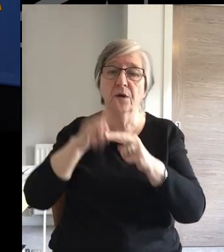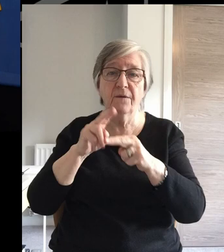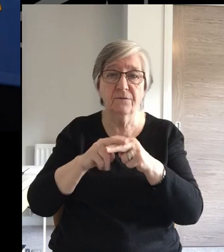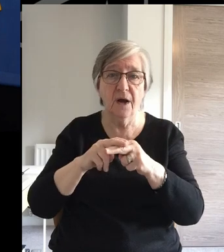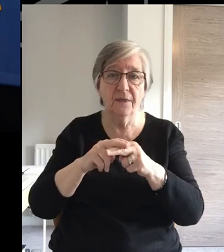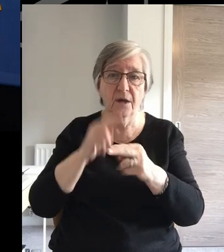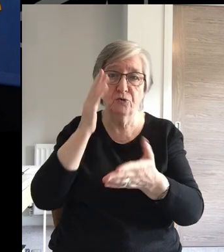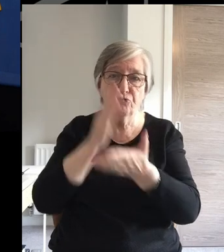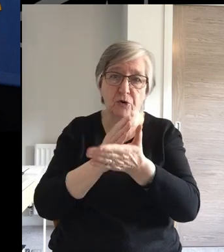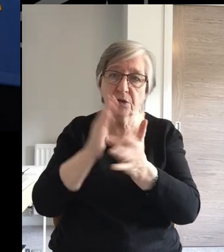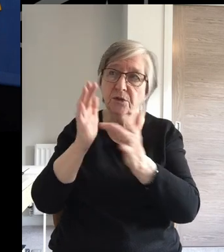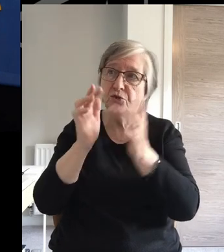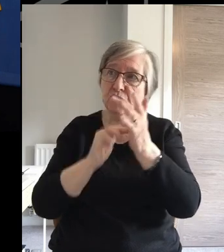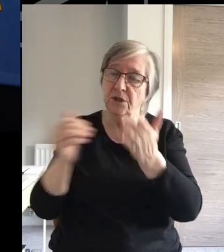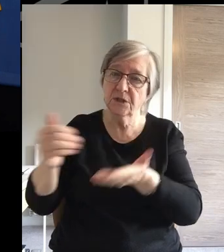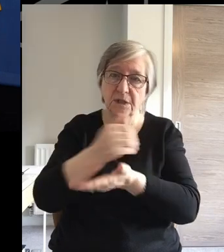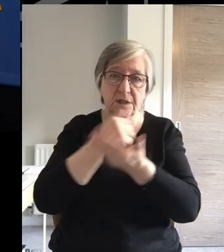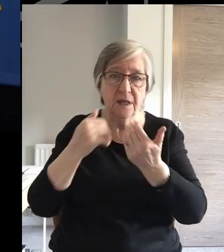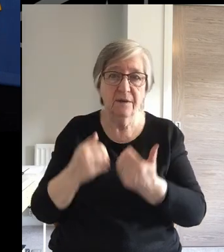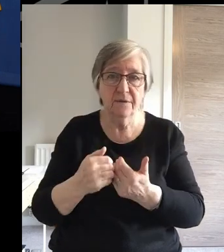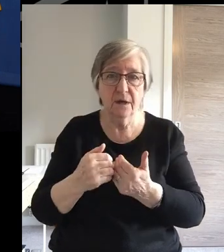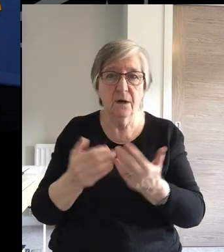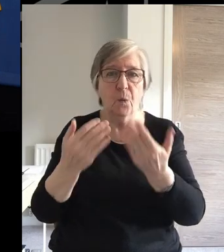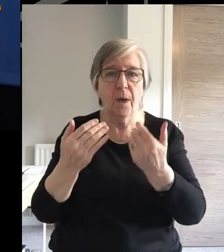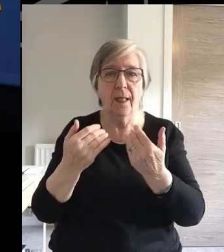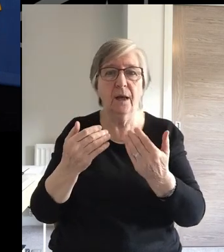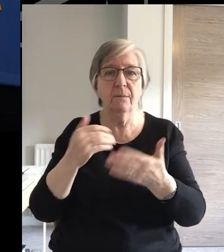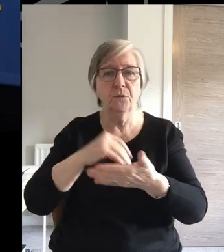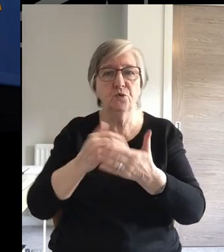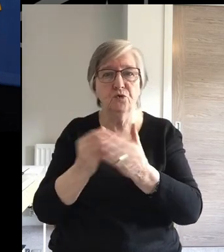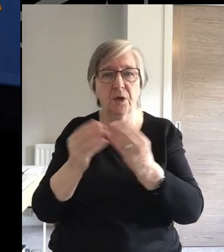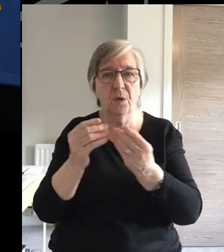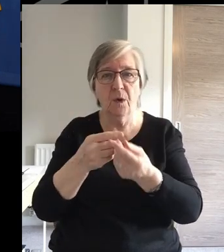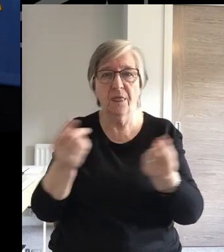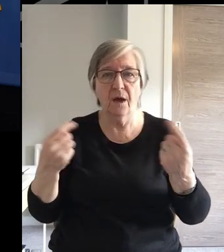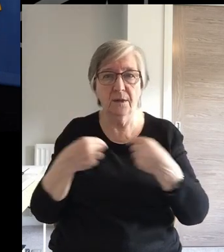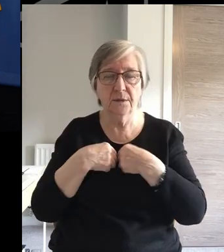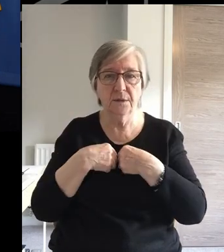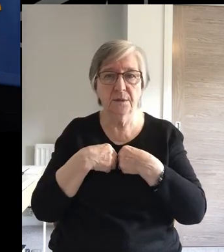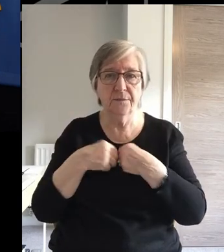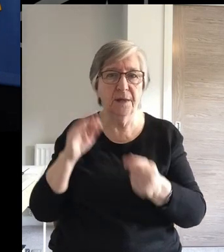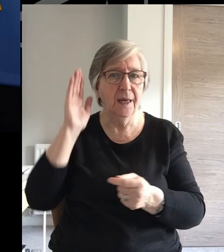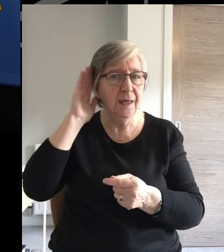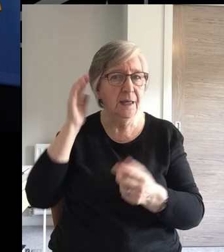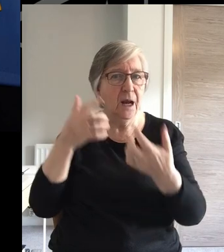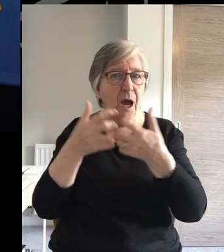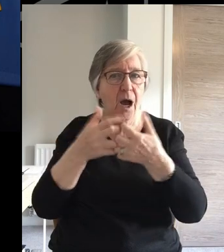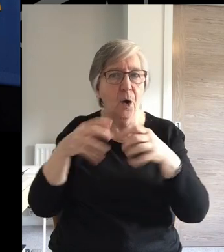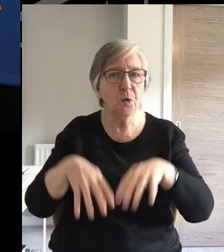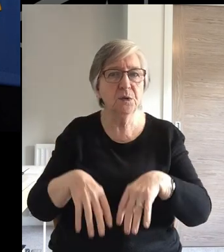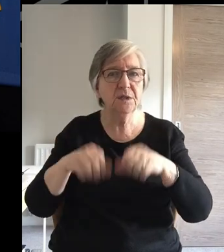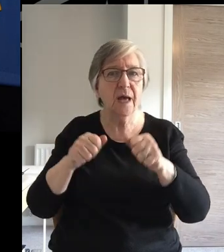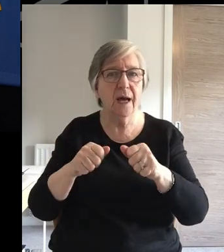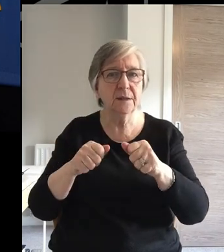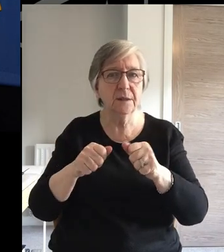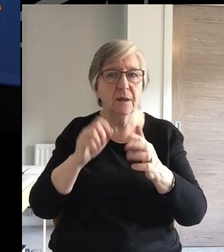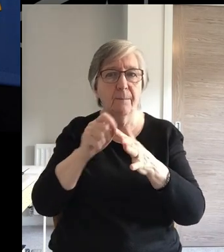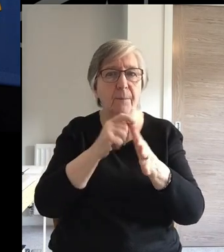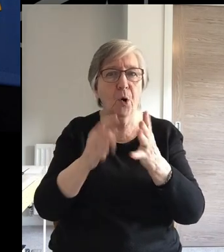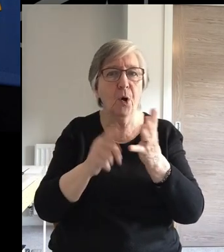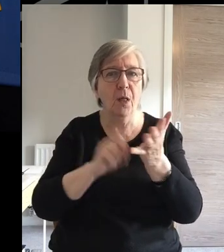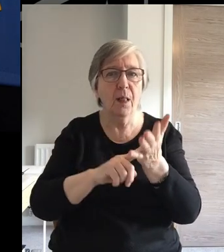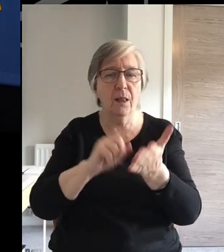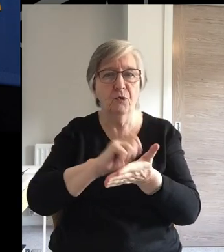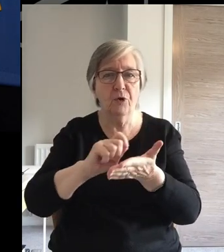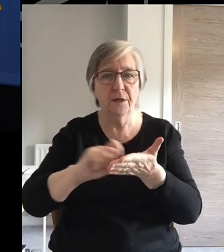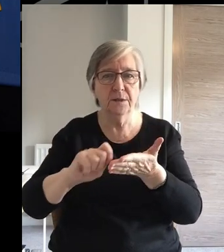trust Jesus as their Saviour, are welcome to share with us. Here are the beginnings of the supper as we are described for us by